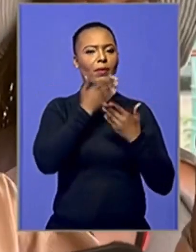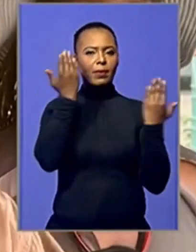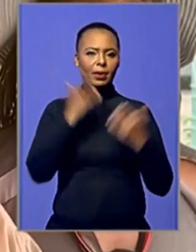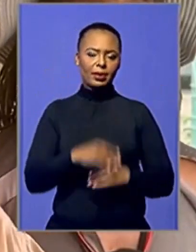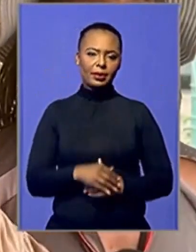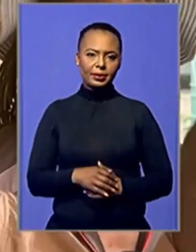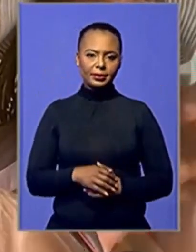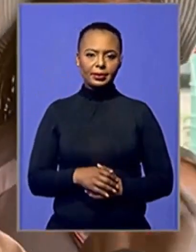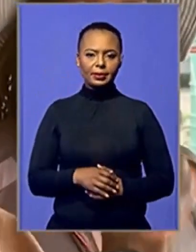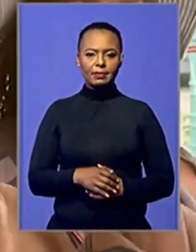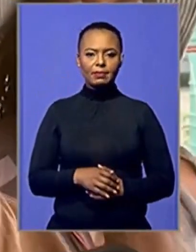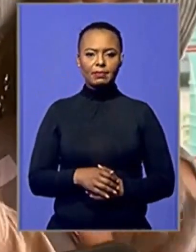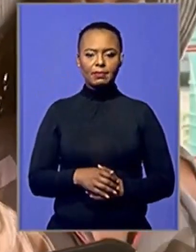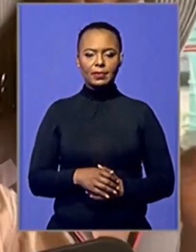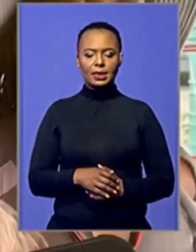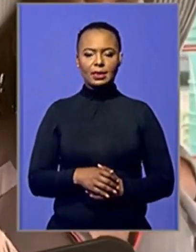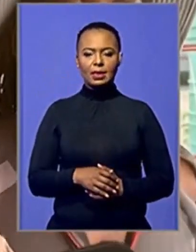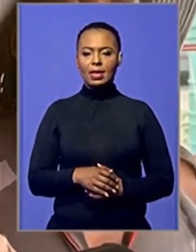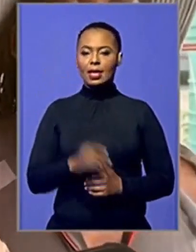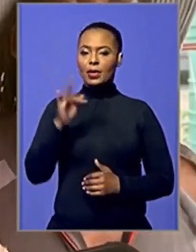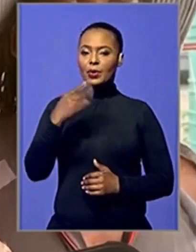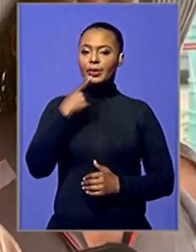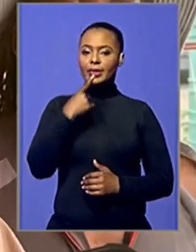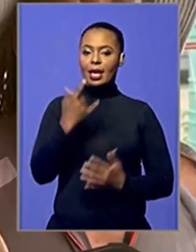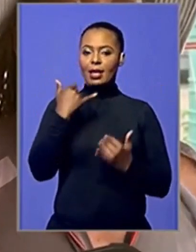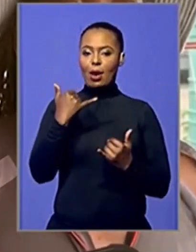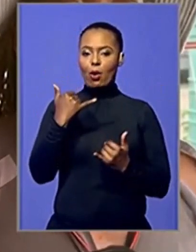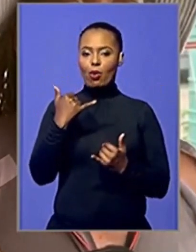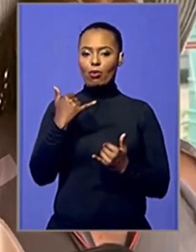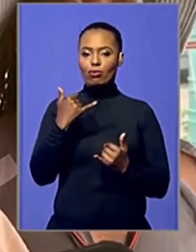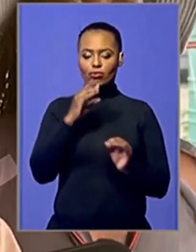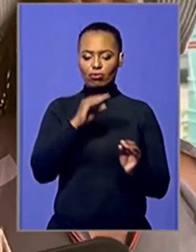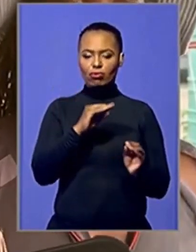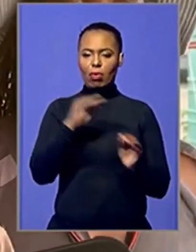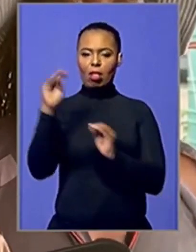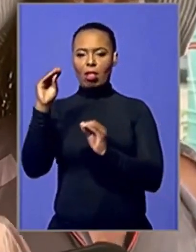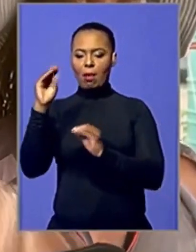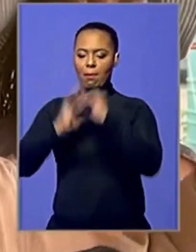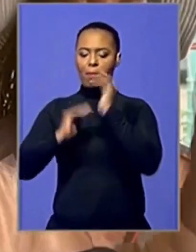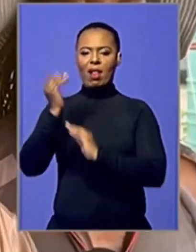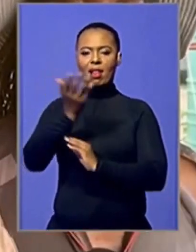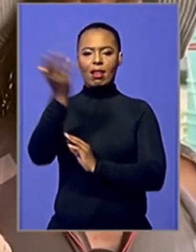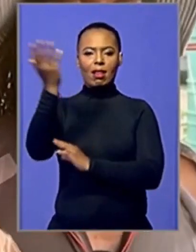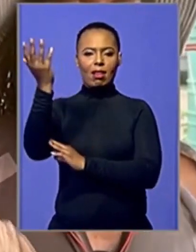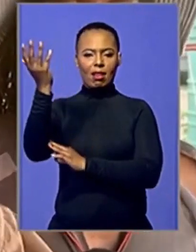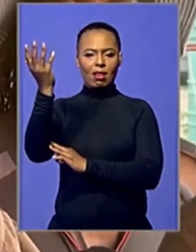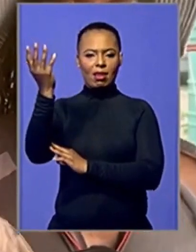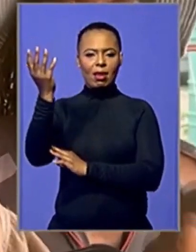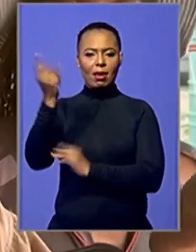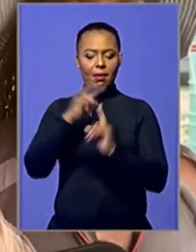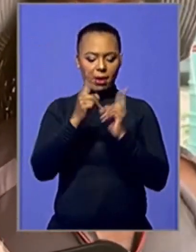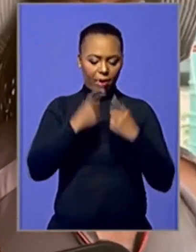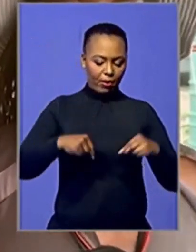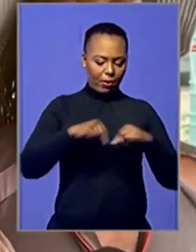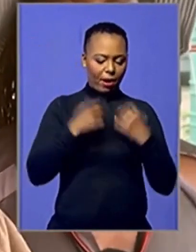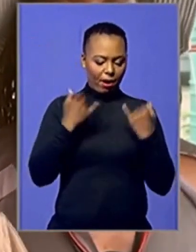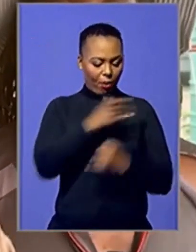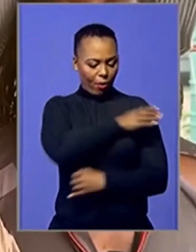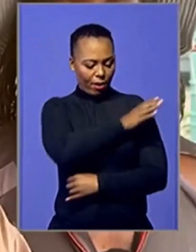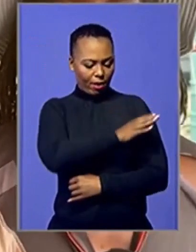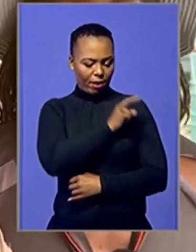le bolela gore e swantse gore e tloge mo e kua ke ka mokgwa go ka se kgonago rena re sebisang ke tliliniki